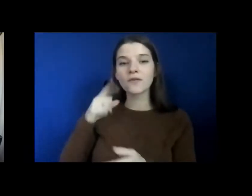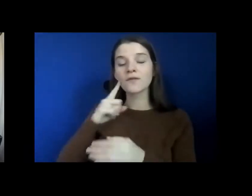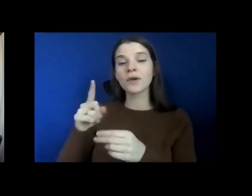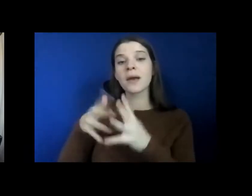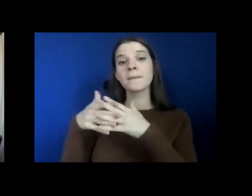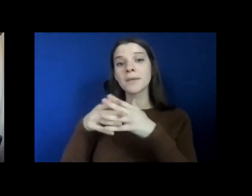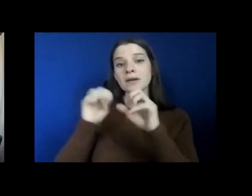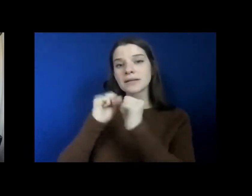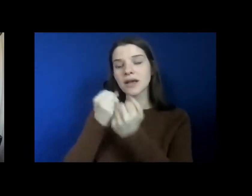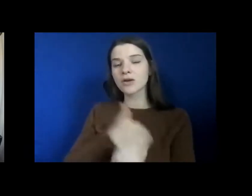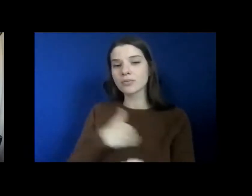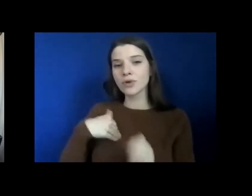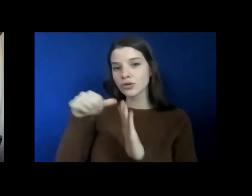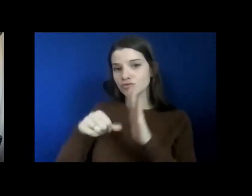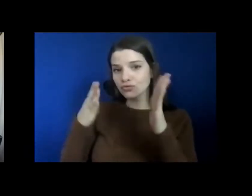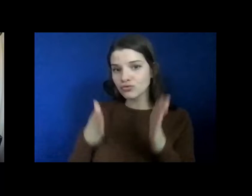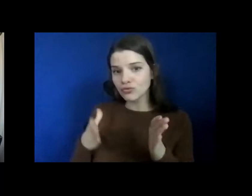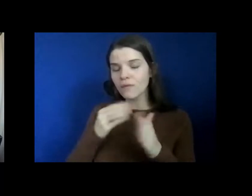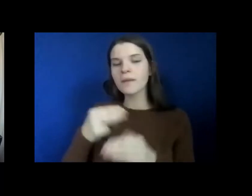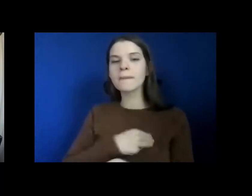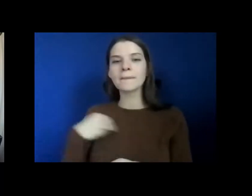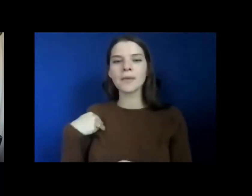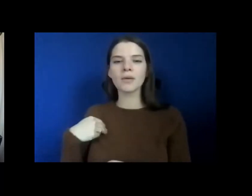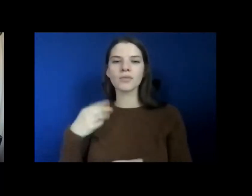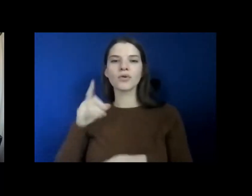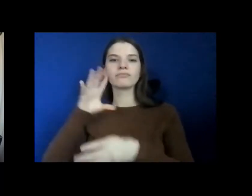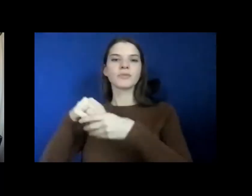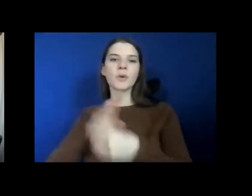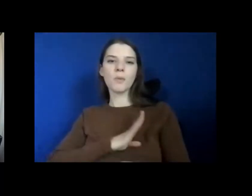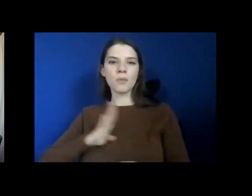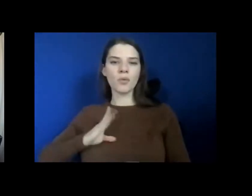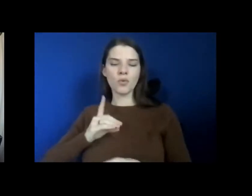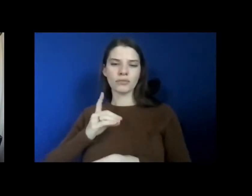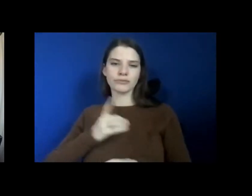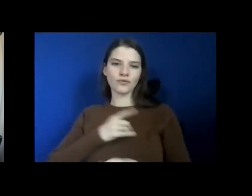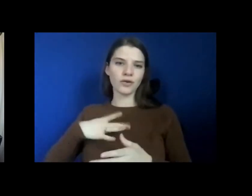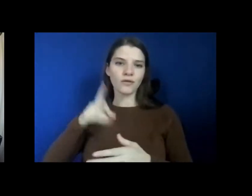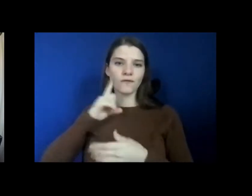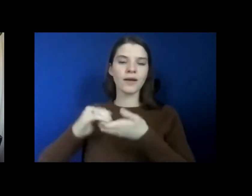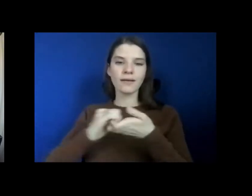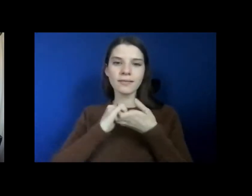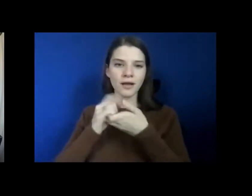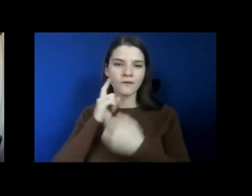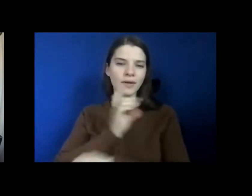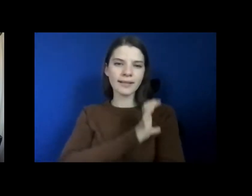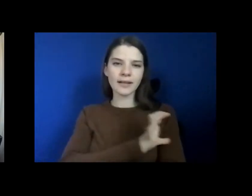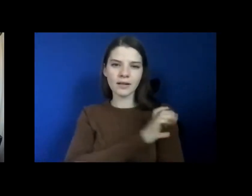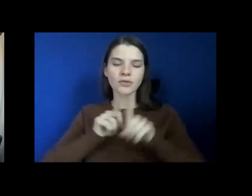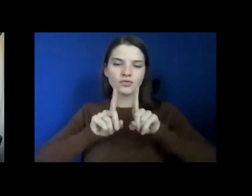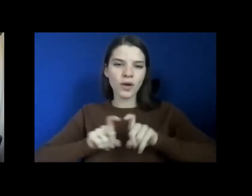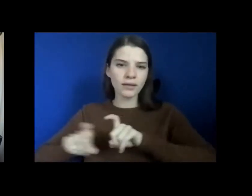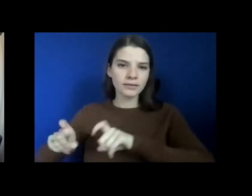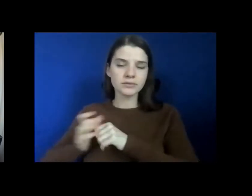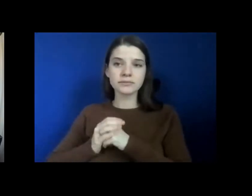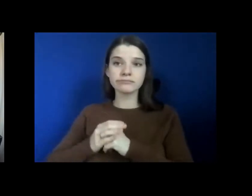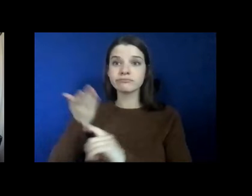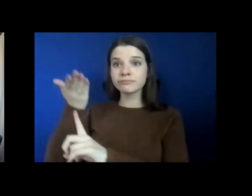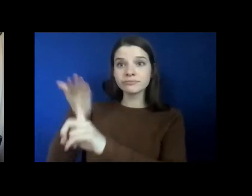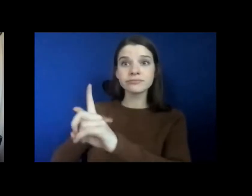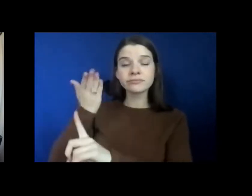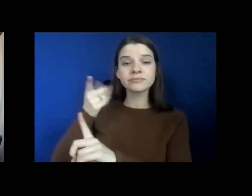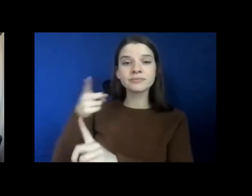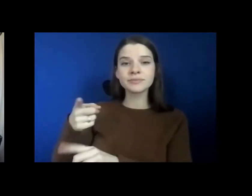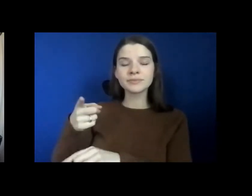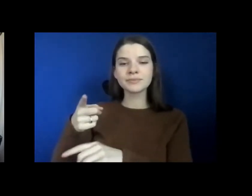Surgeons, as well as member of the Board of Directors for the Alliance for Clinical Trials. She is the